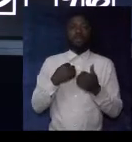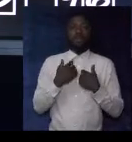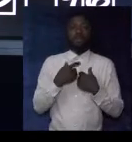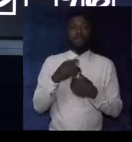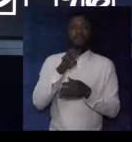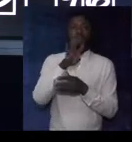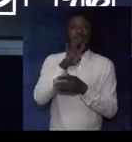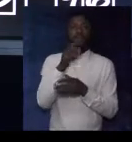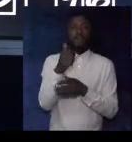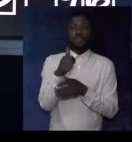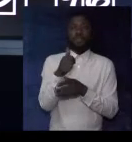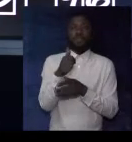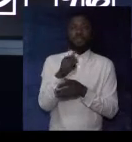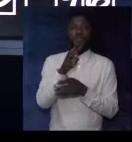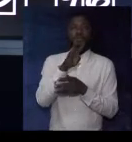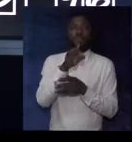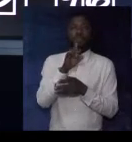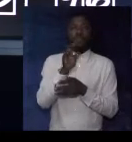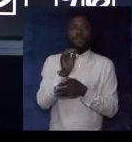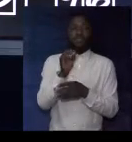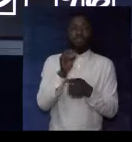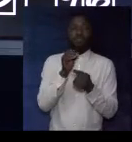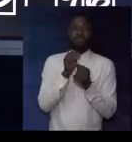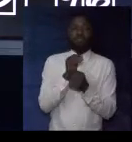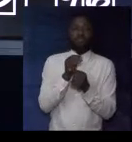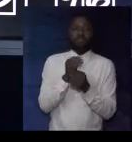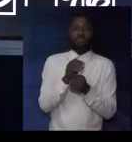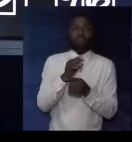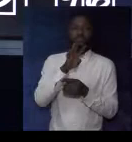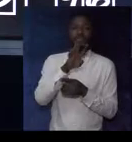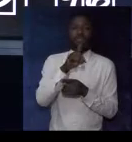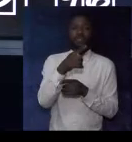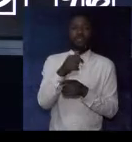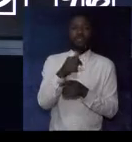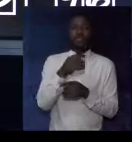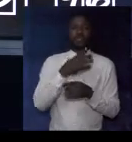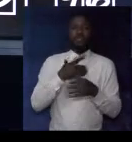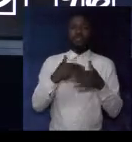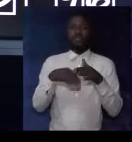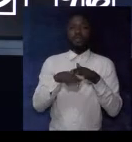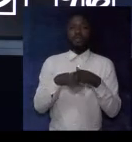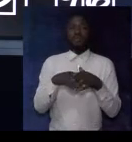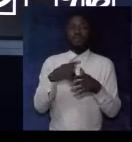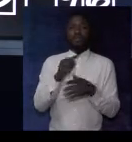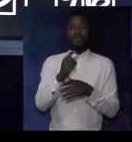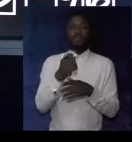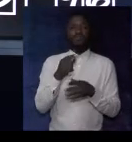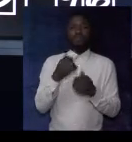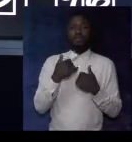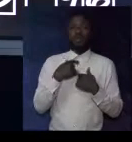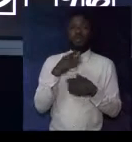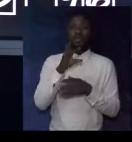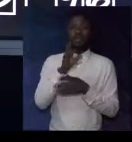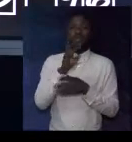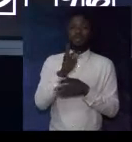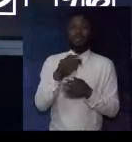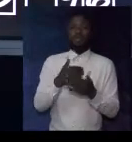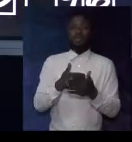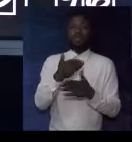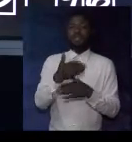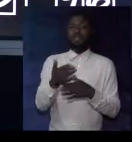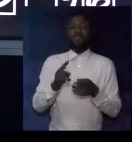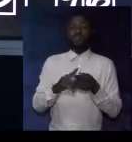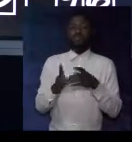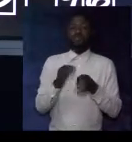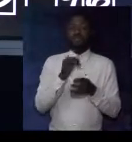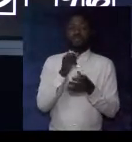thousands, we have 410. That's 410,000, so 410 under 1,000. Then under the ones, you have 96. Next thing to